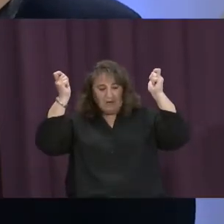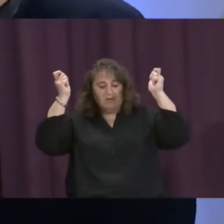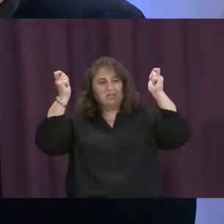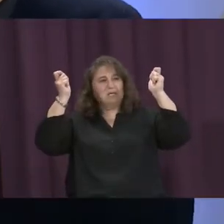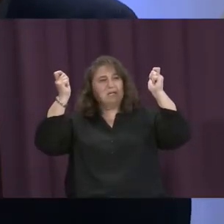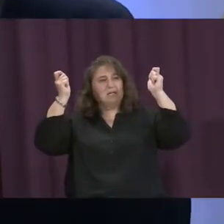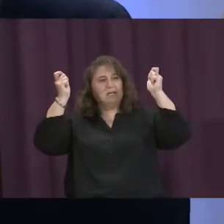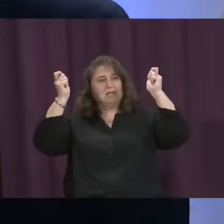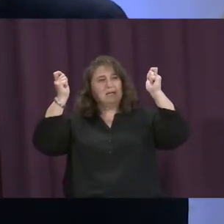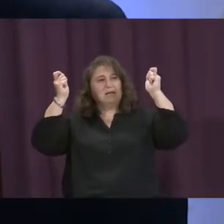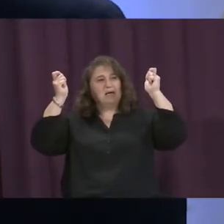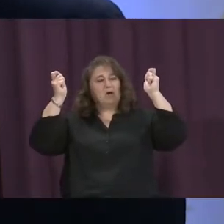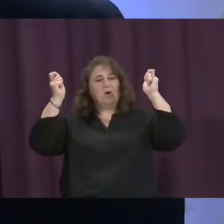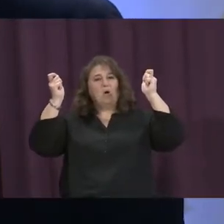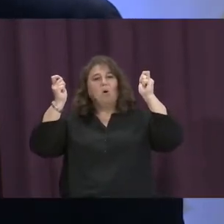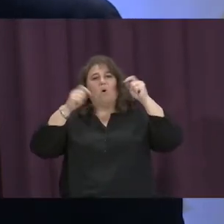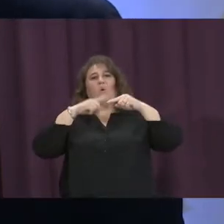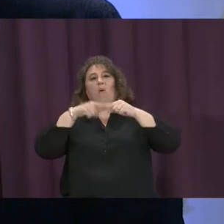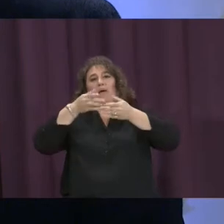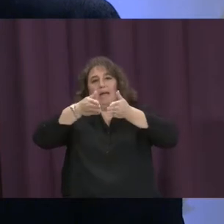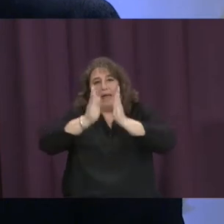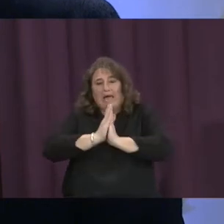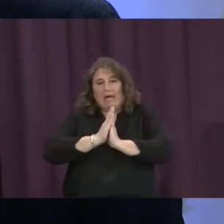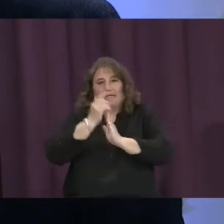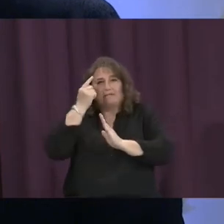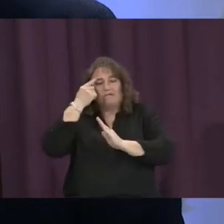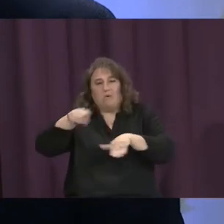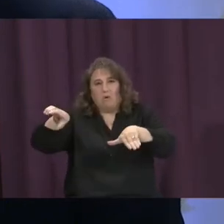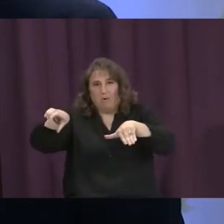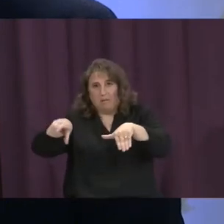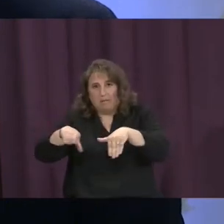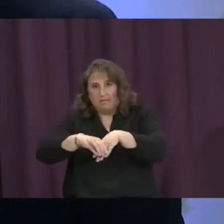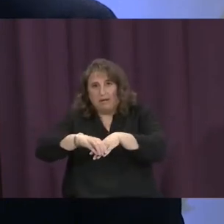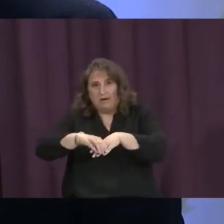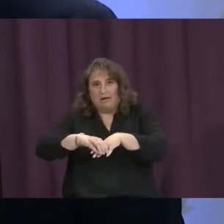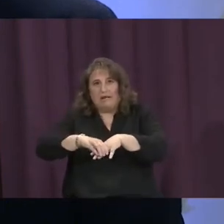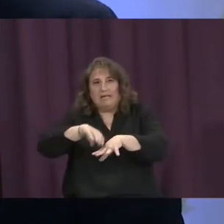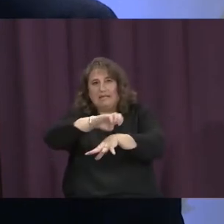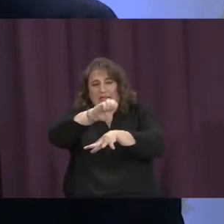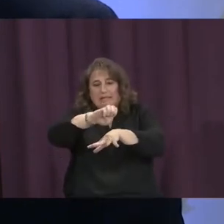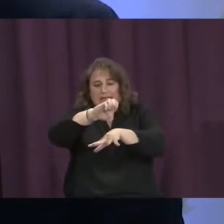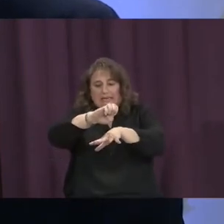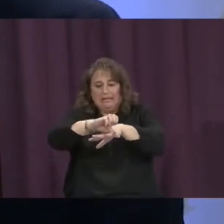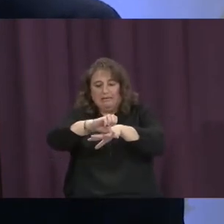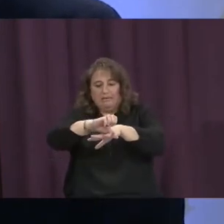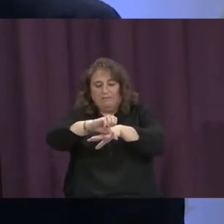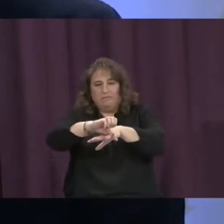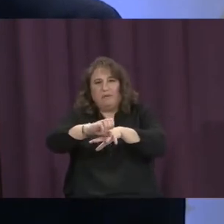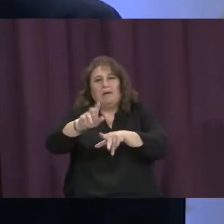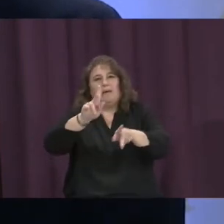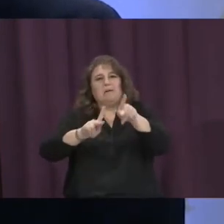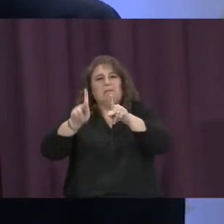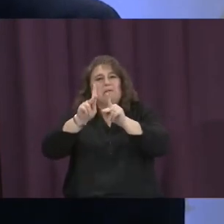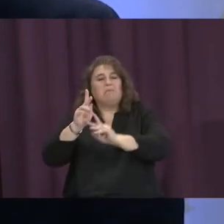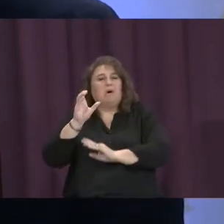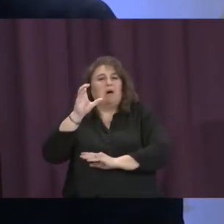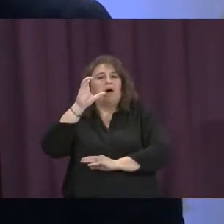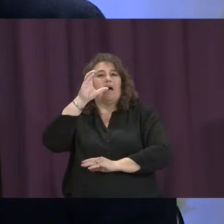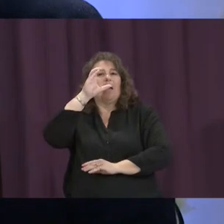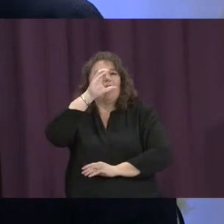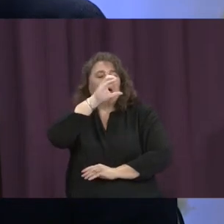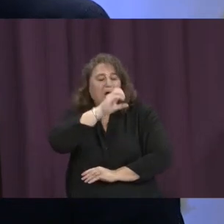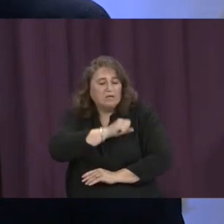that's something that, that's, that's assumed. Like people, I think people assume that that'll be, that they